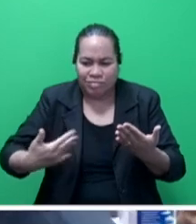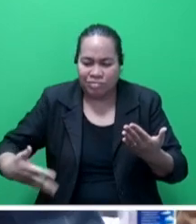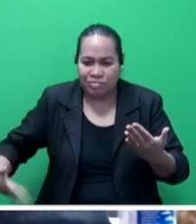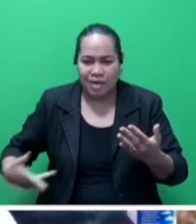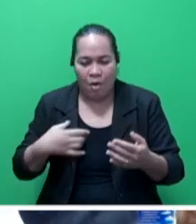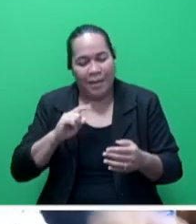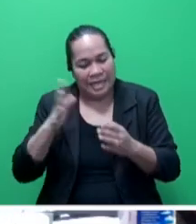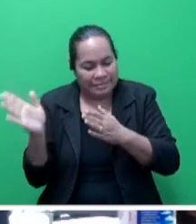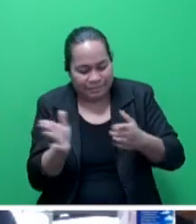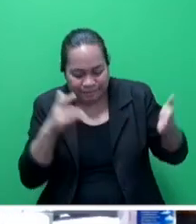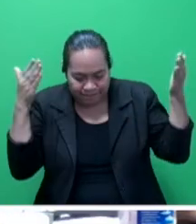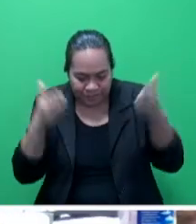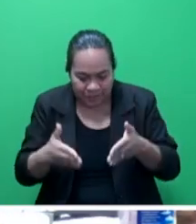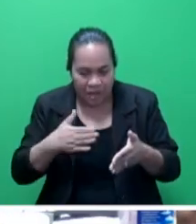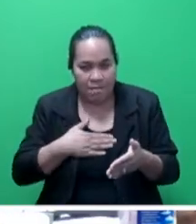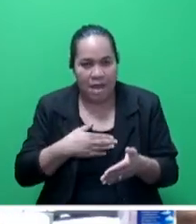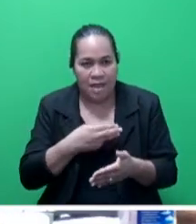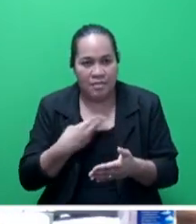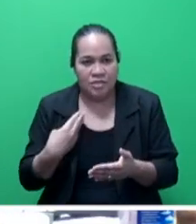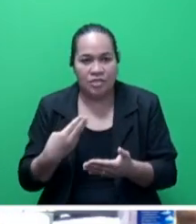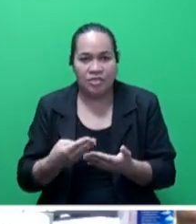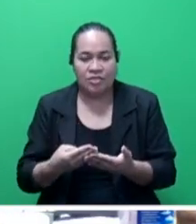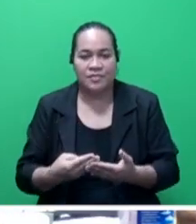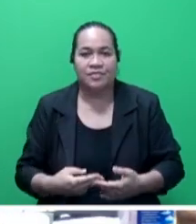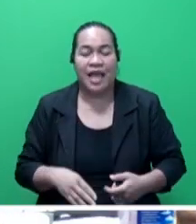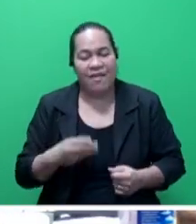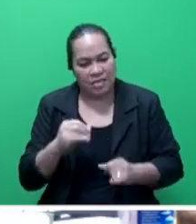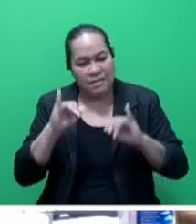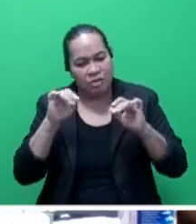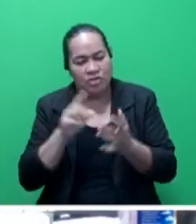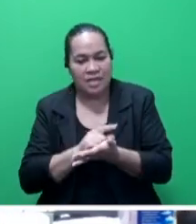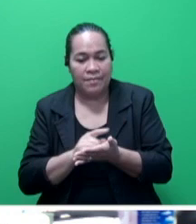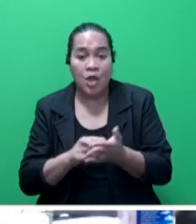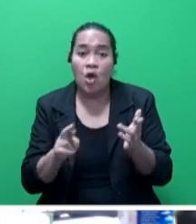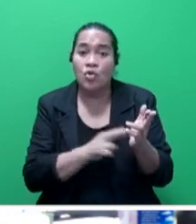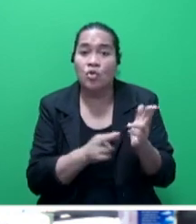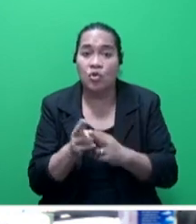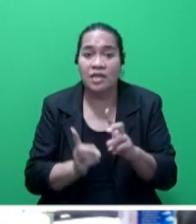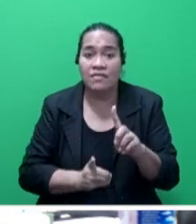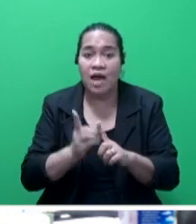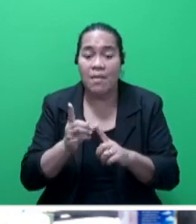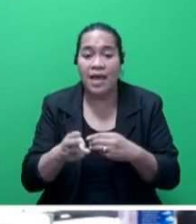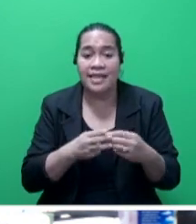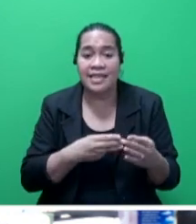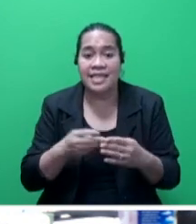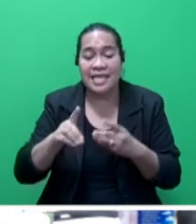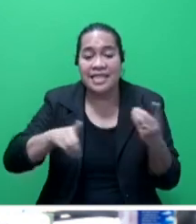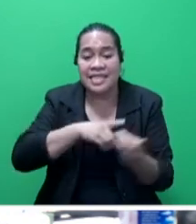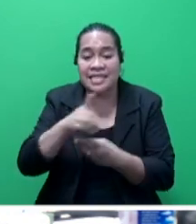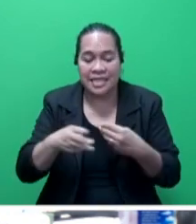my ministries very quickly, and then I'll come back to some of the issues. Rural development and disaster management. This